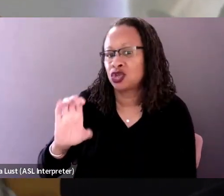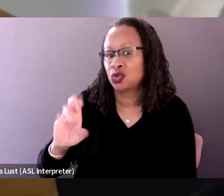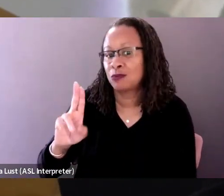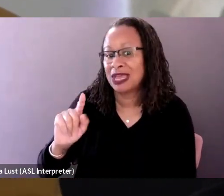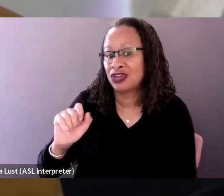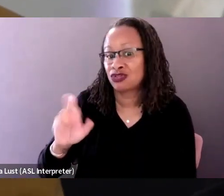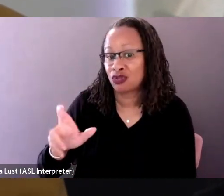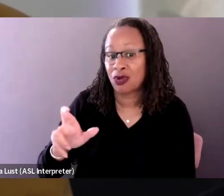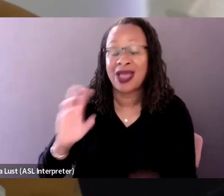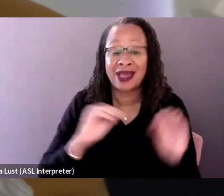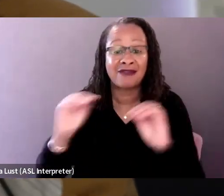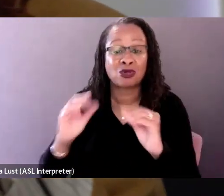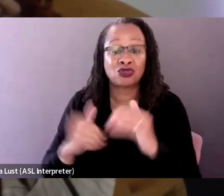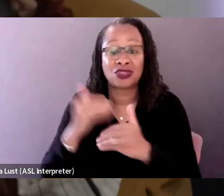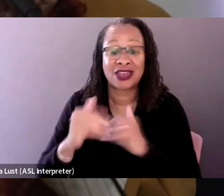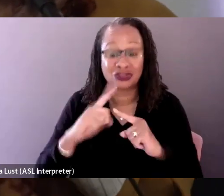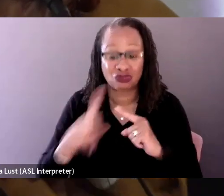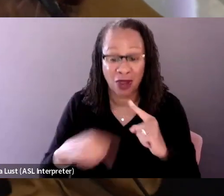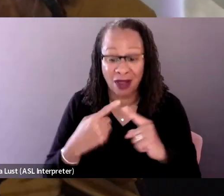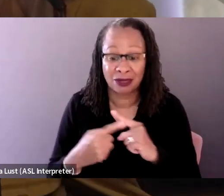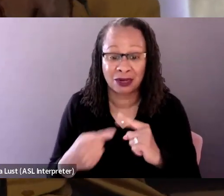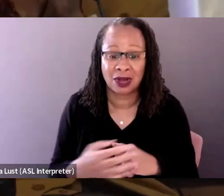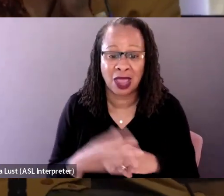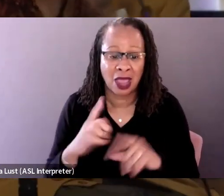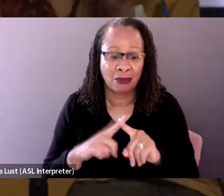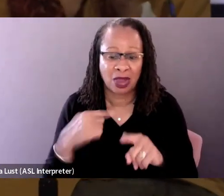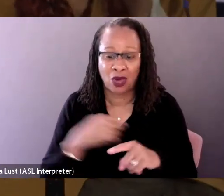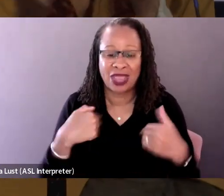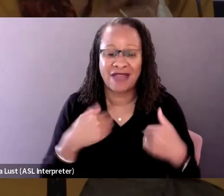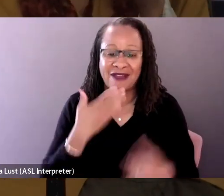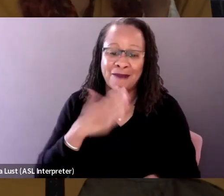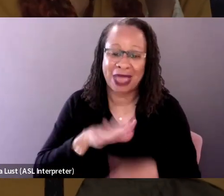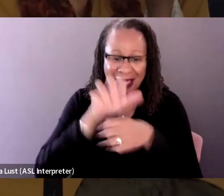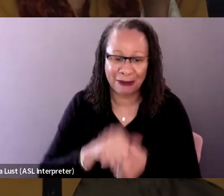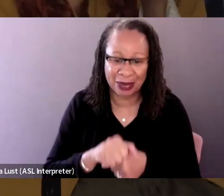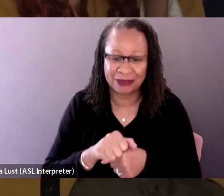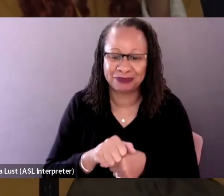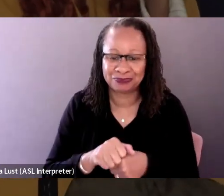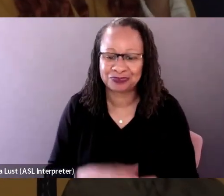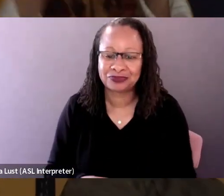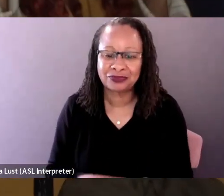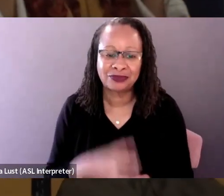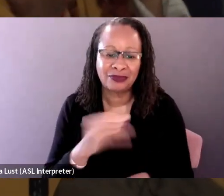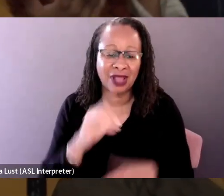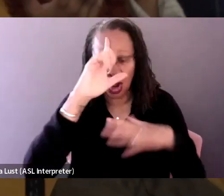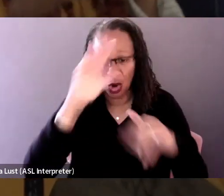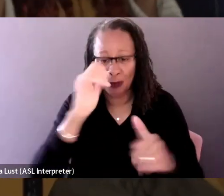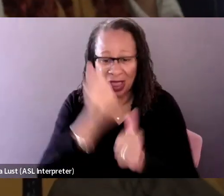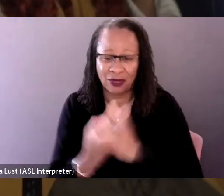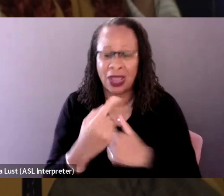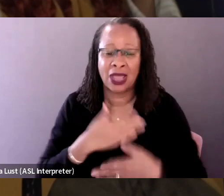But we have a bad habit, and like, I hope everybody please accept Vimeo links. So when I'm